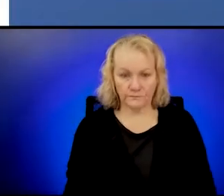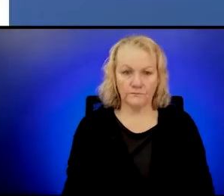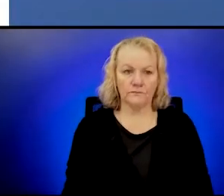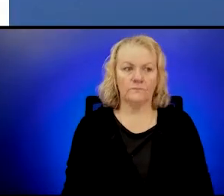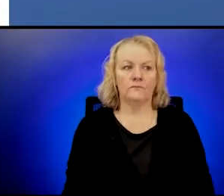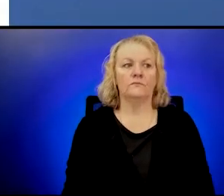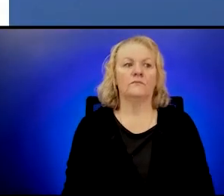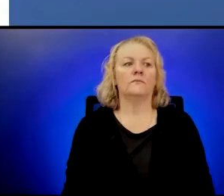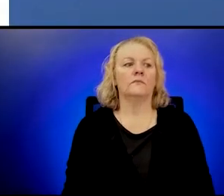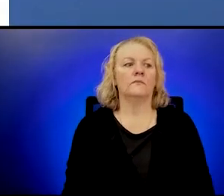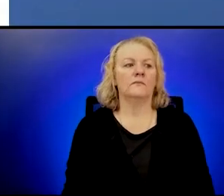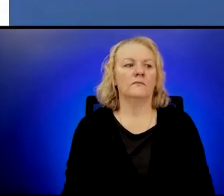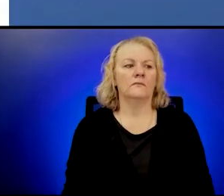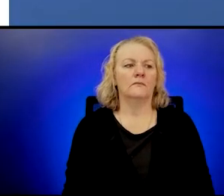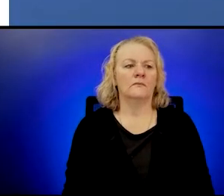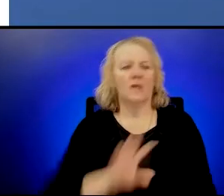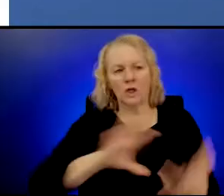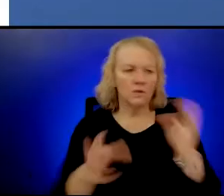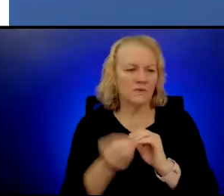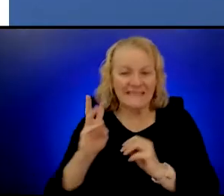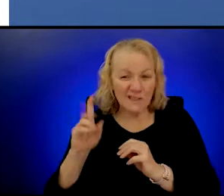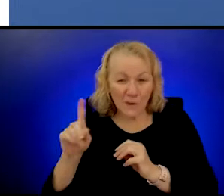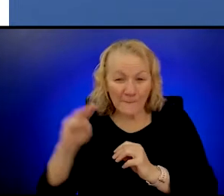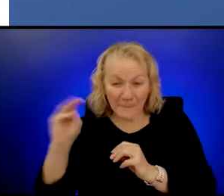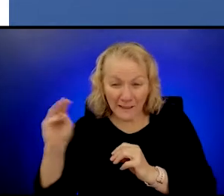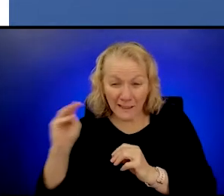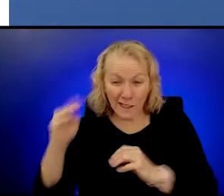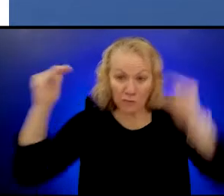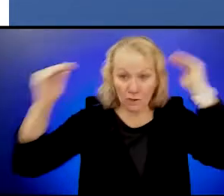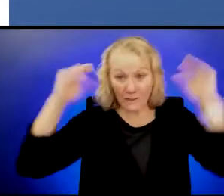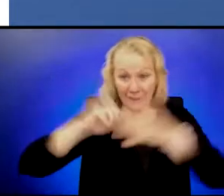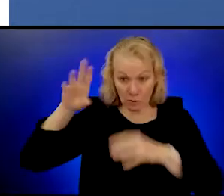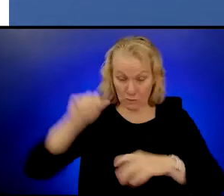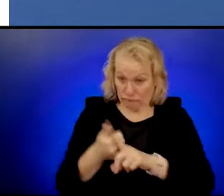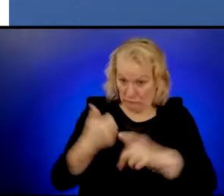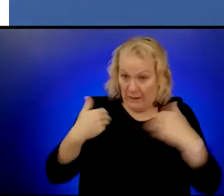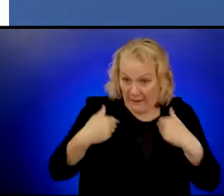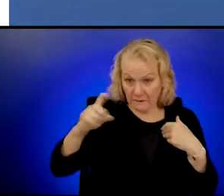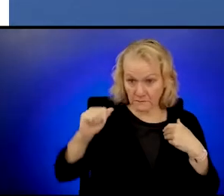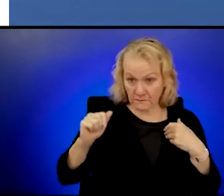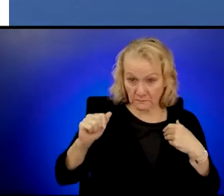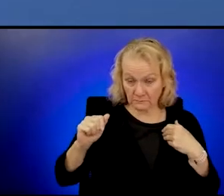So there are 61 million adults in the United States that live with a disability.